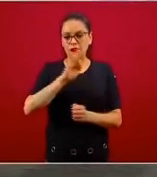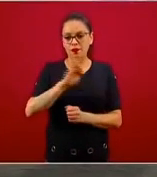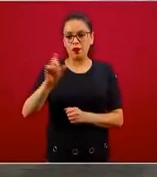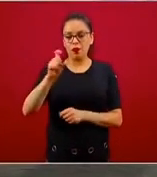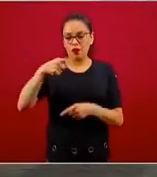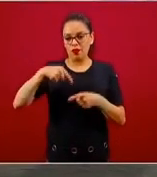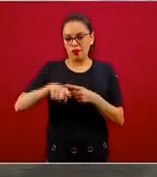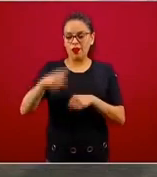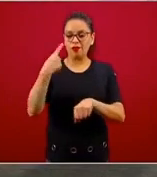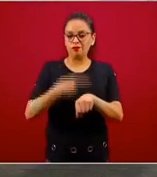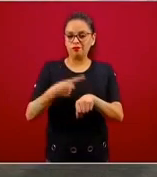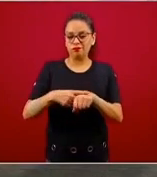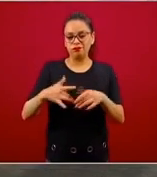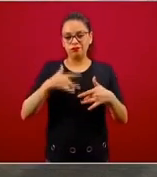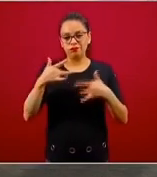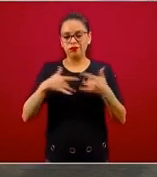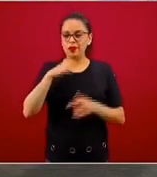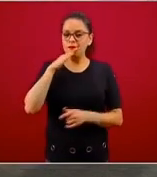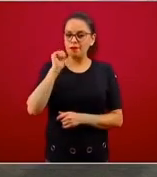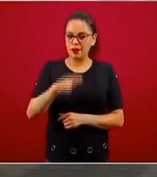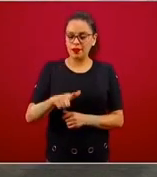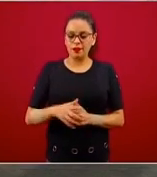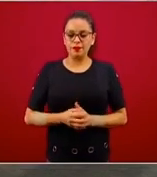upward one.